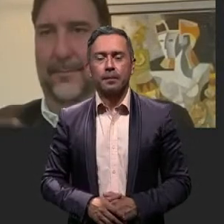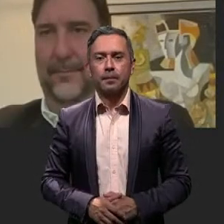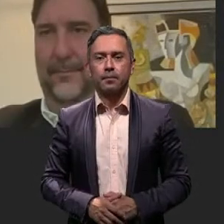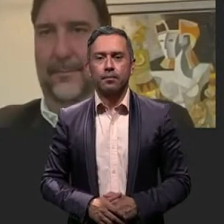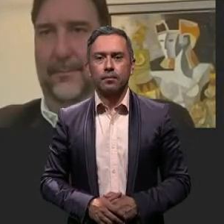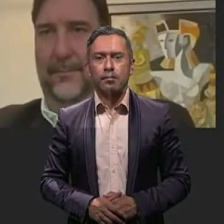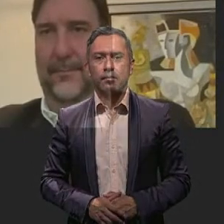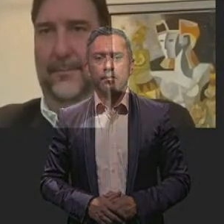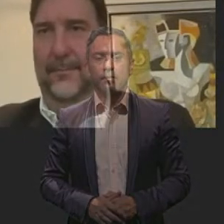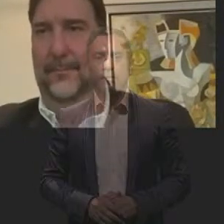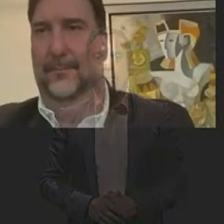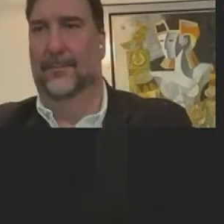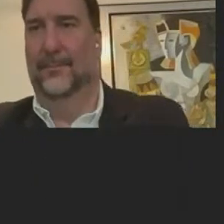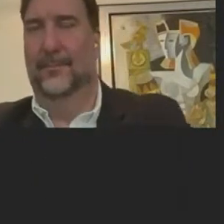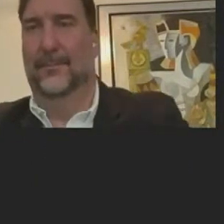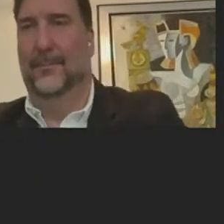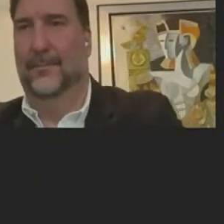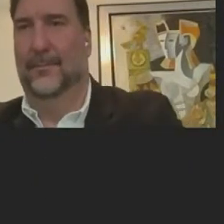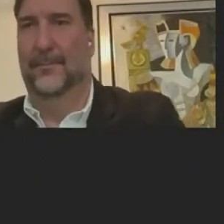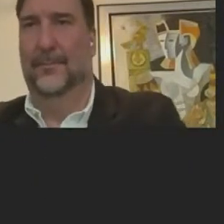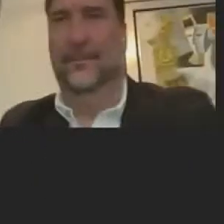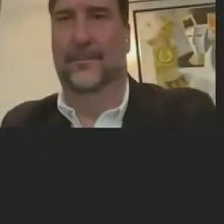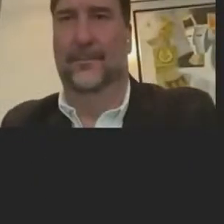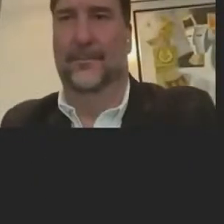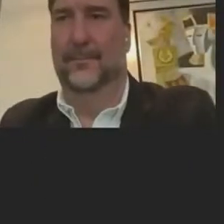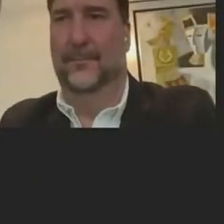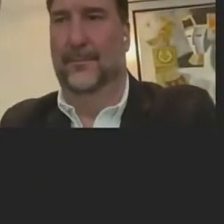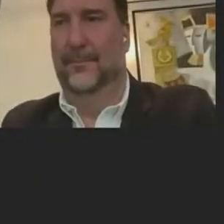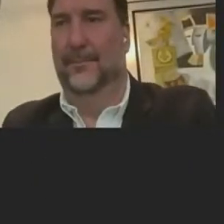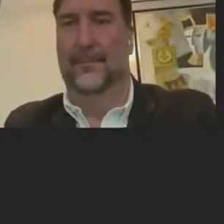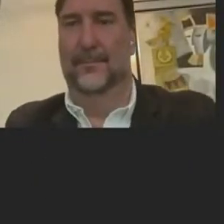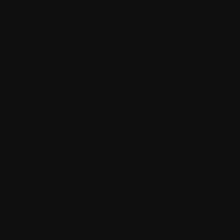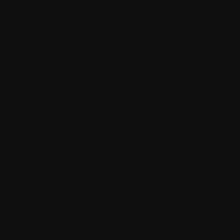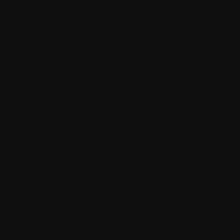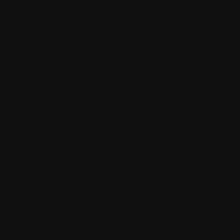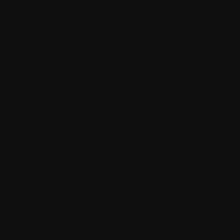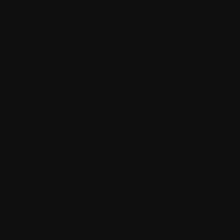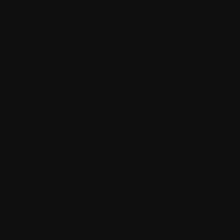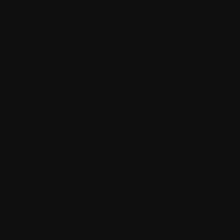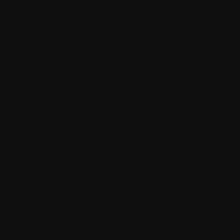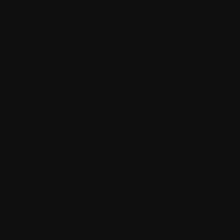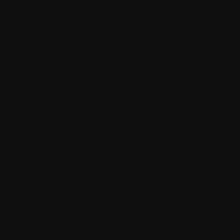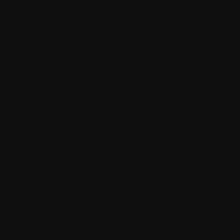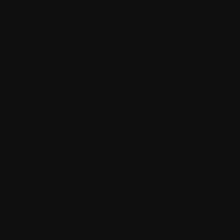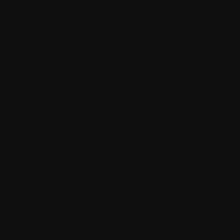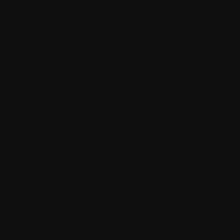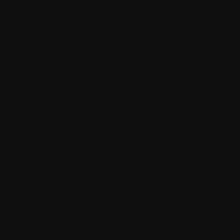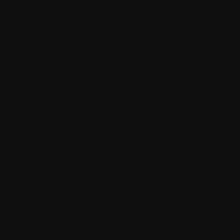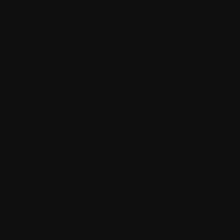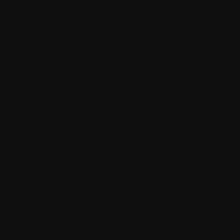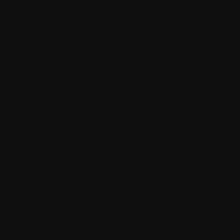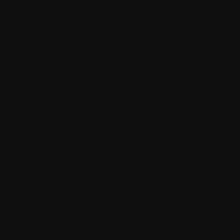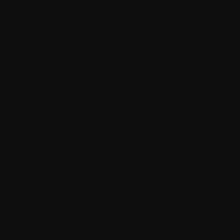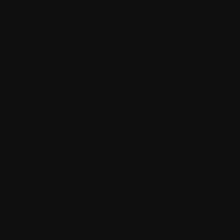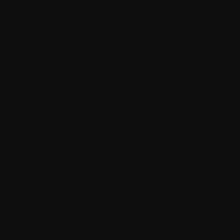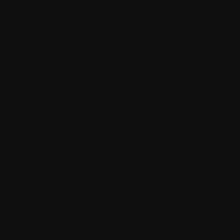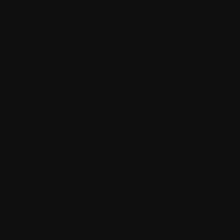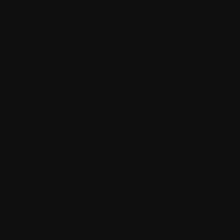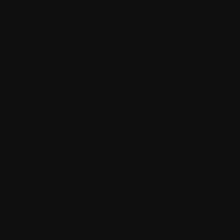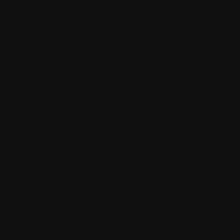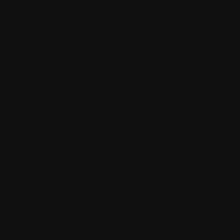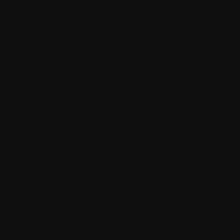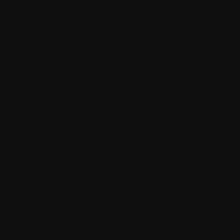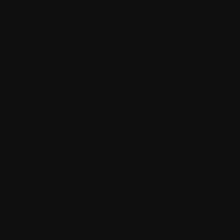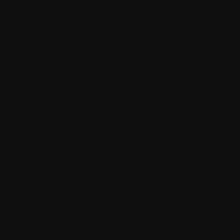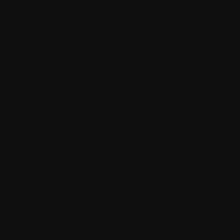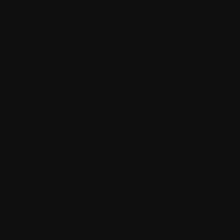Yes, thank you. Such great questions and so many things to talk about. So real quickly on the media front, one of the things that I've